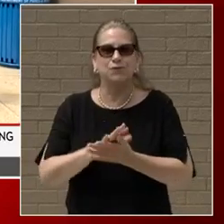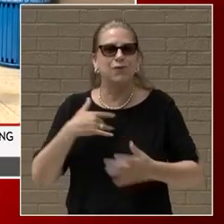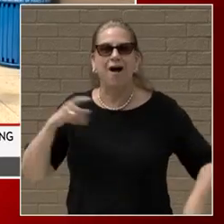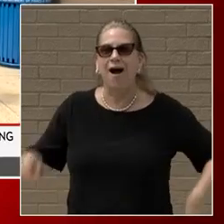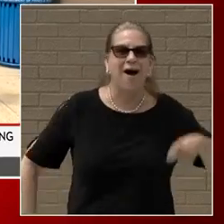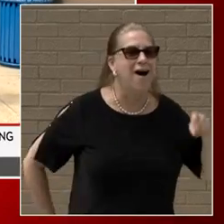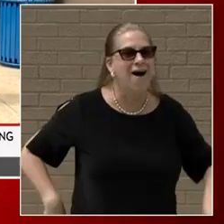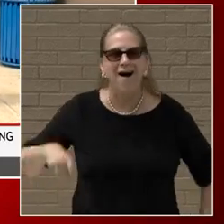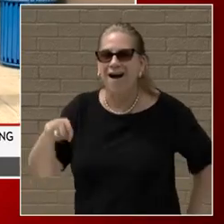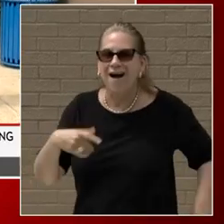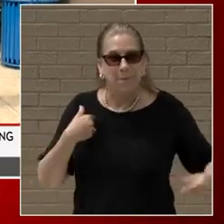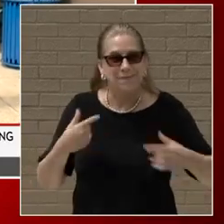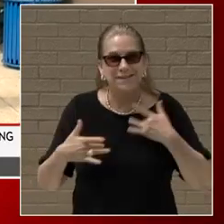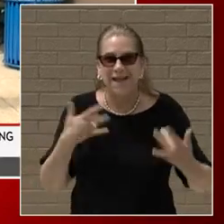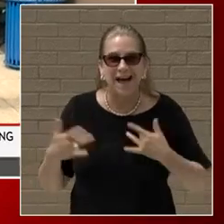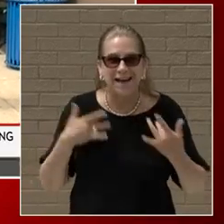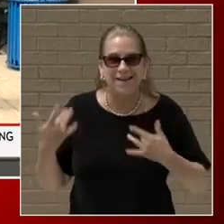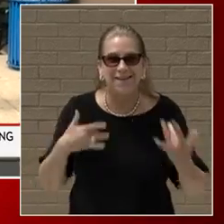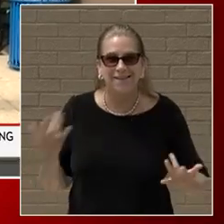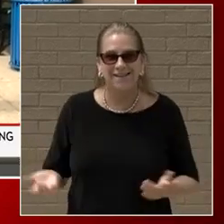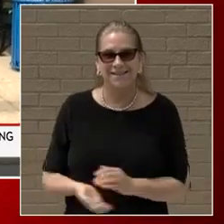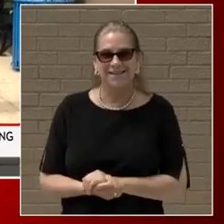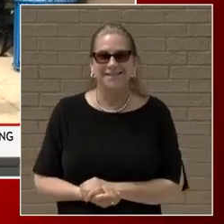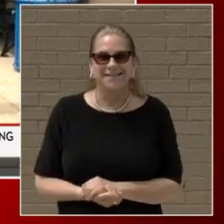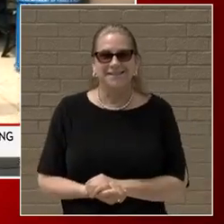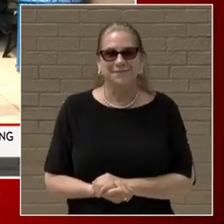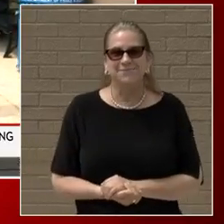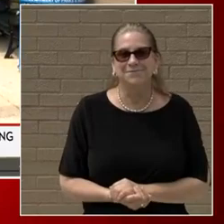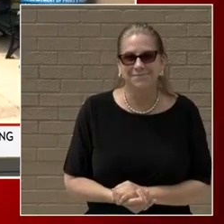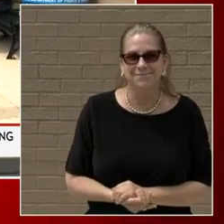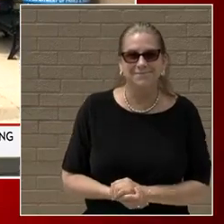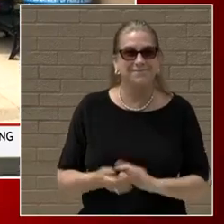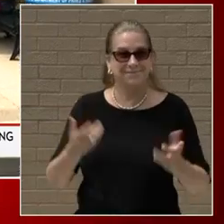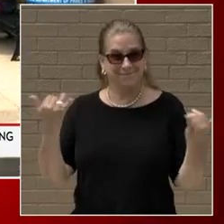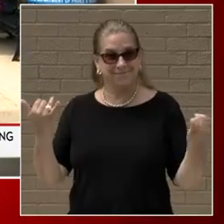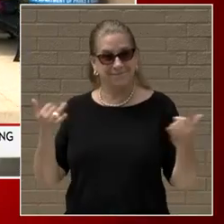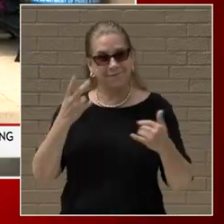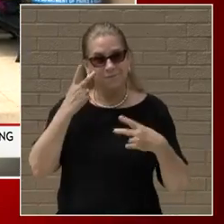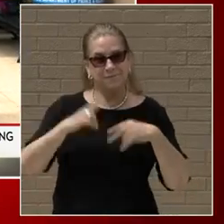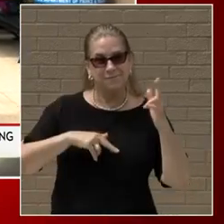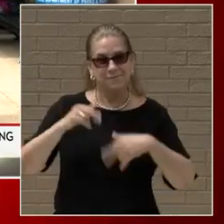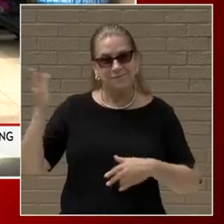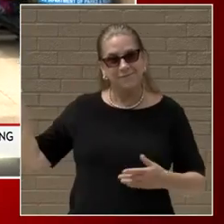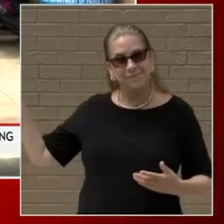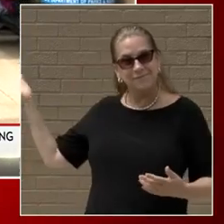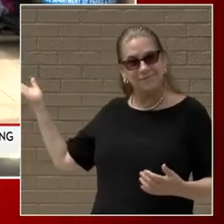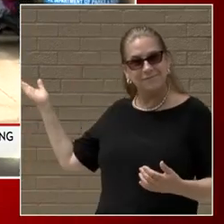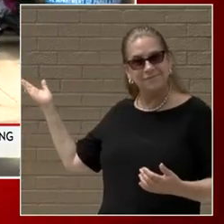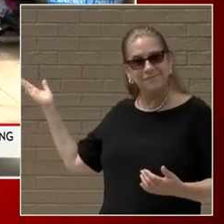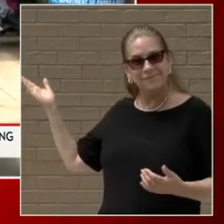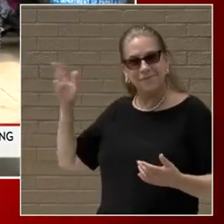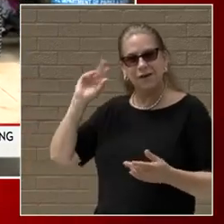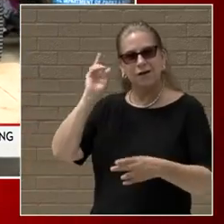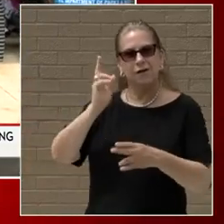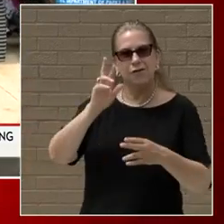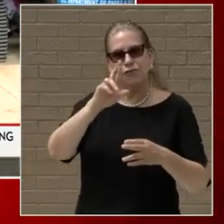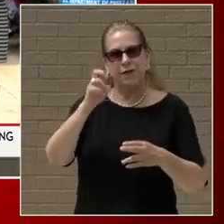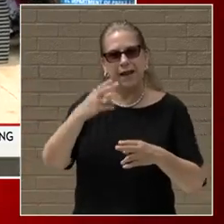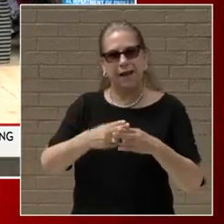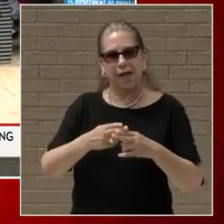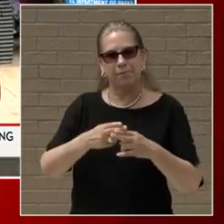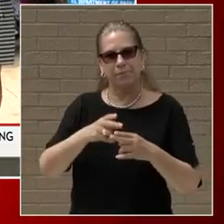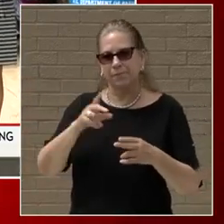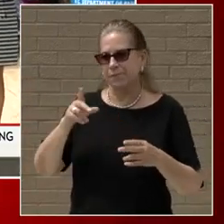to be excited about. We're celebrating a modernized facility. We're celebrating a renaming to a DPR legend, Mr. Woody